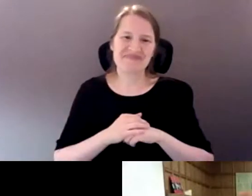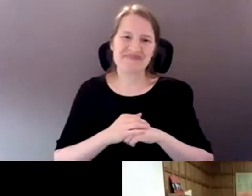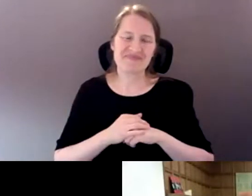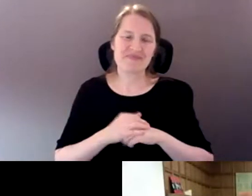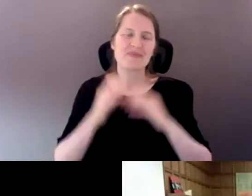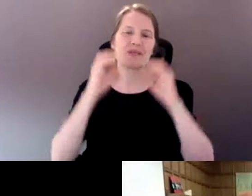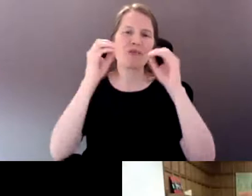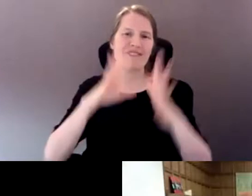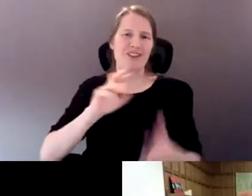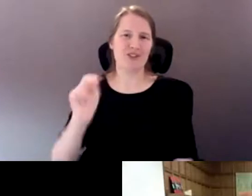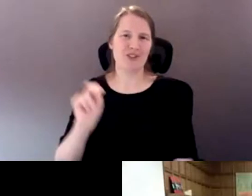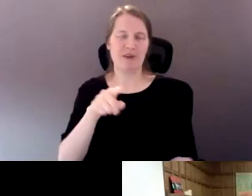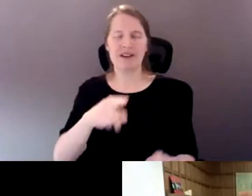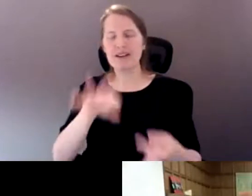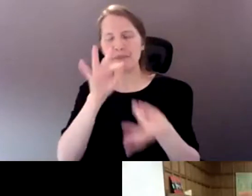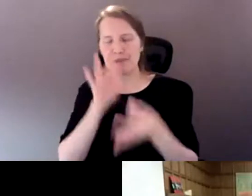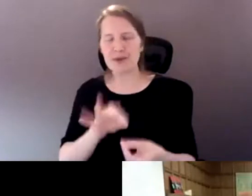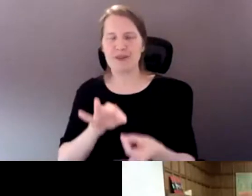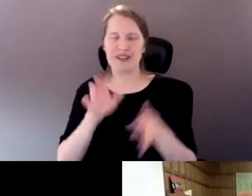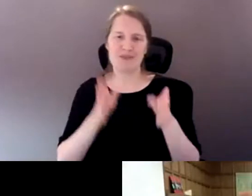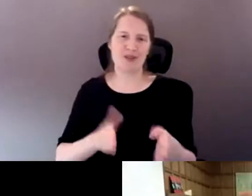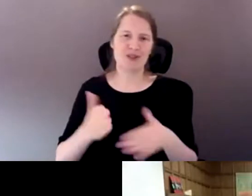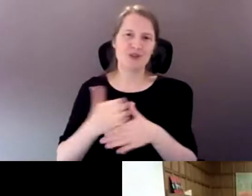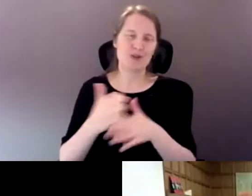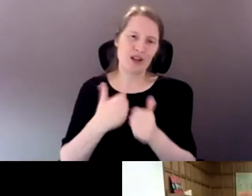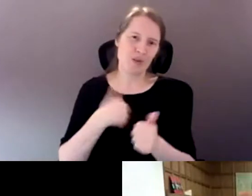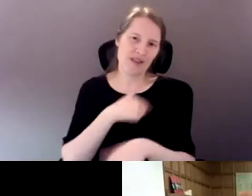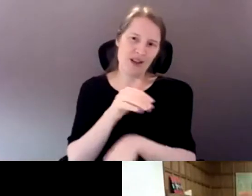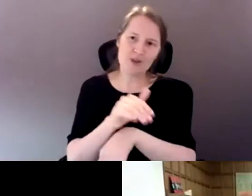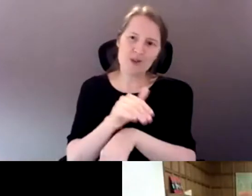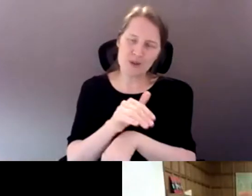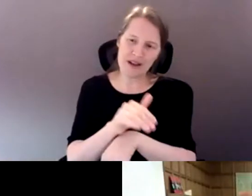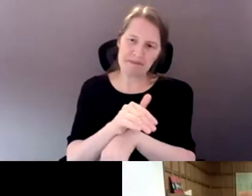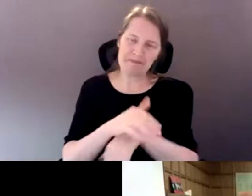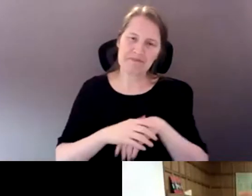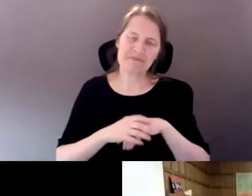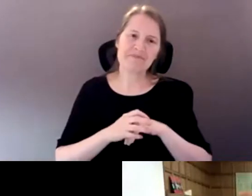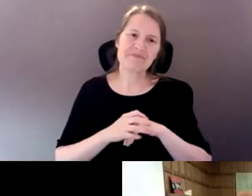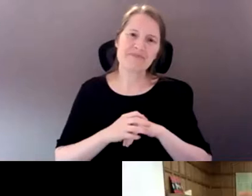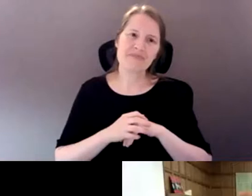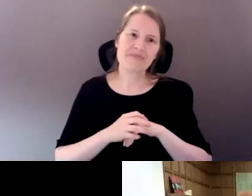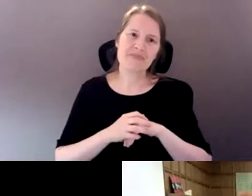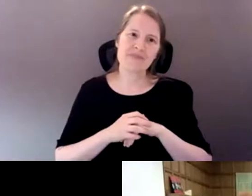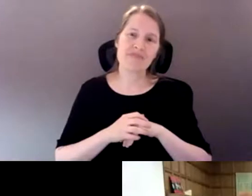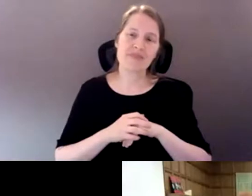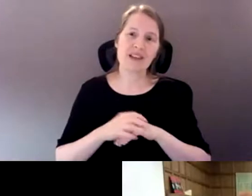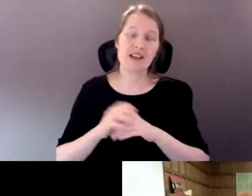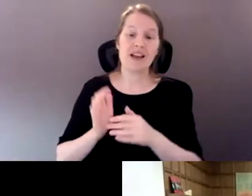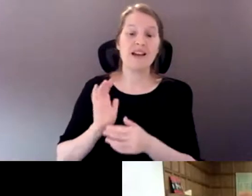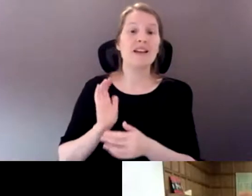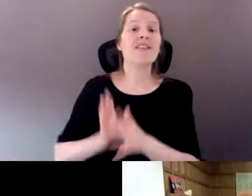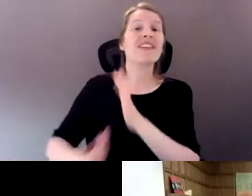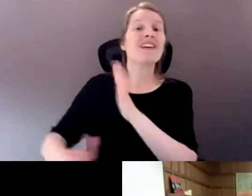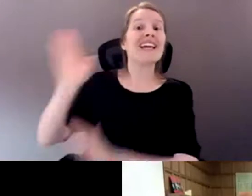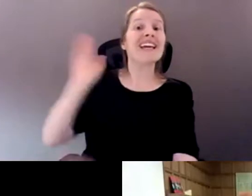Professor Nirenberg is the perfect person to talk to us, as he will today, about whether the past history of